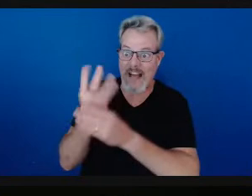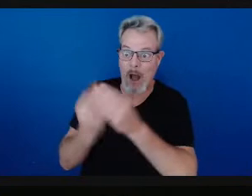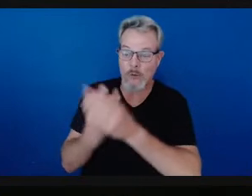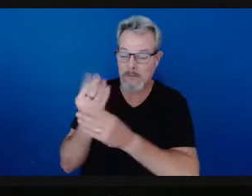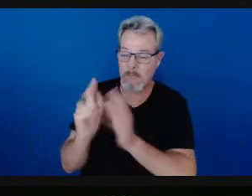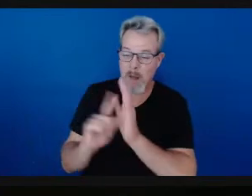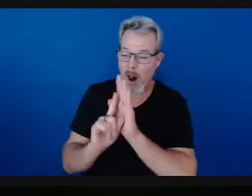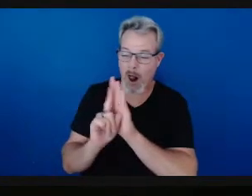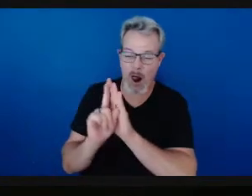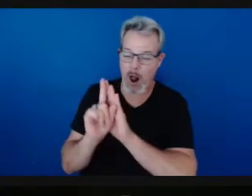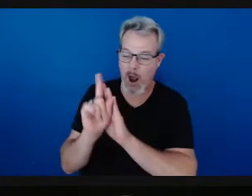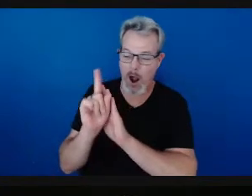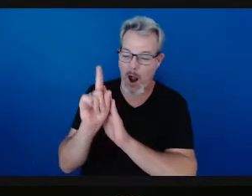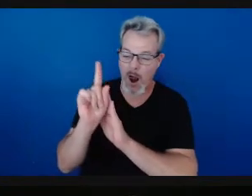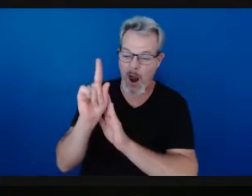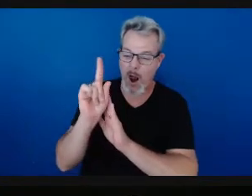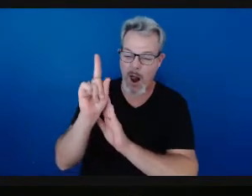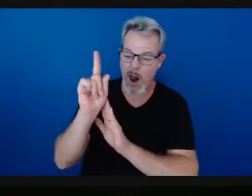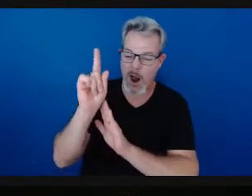and higher and higher and higher there.